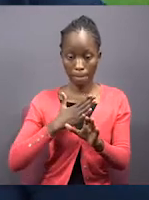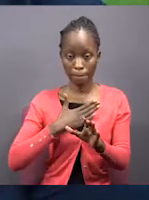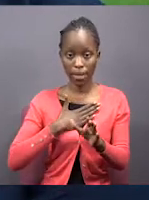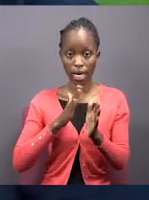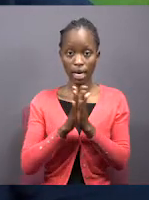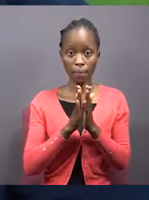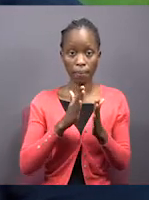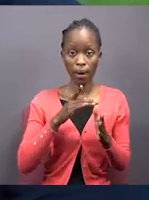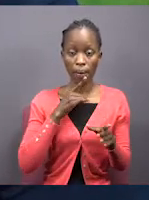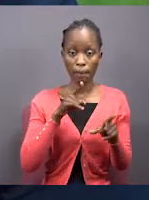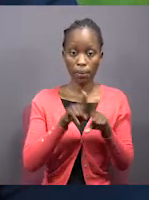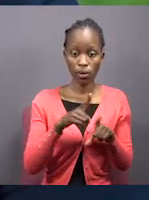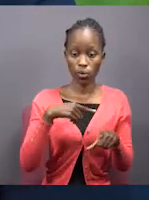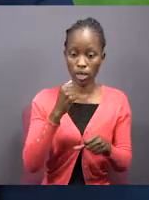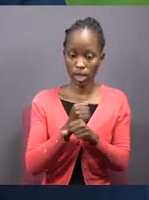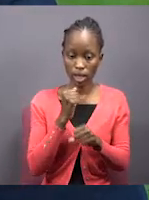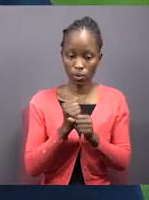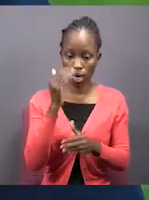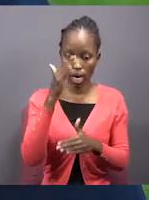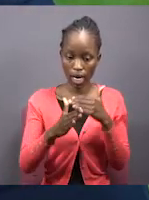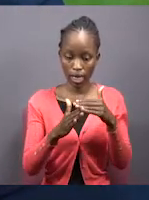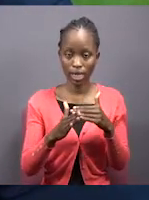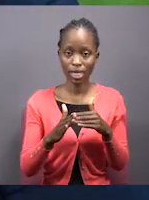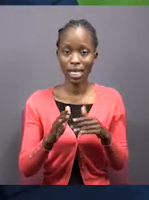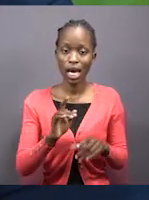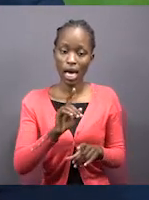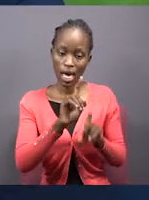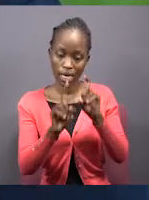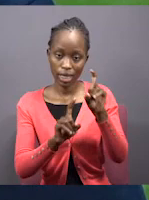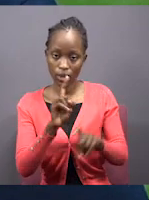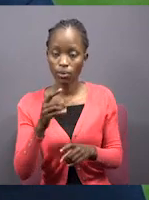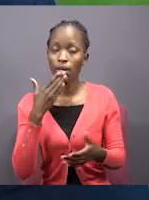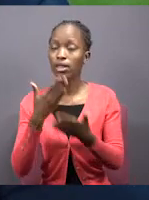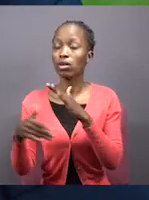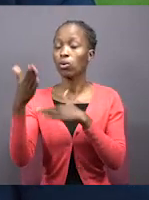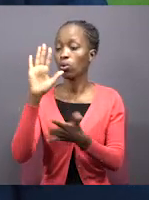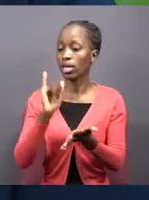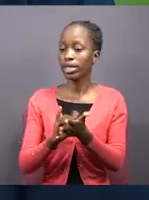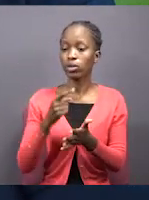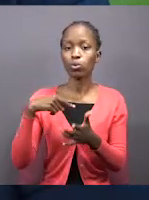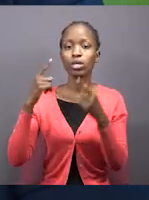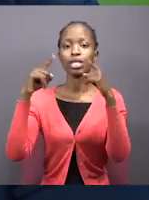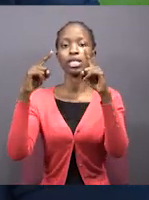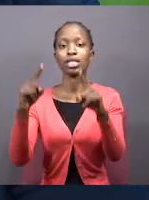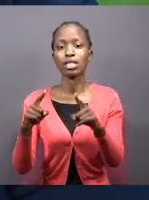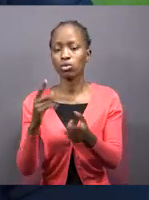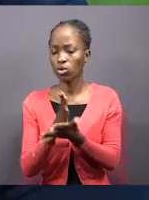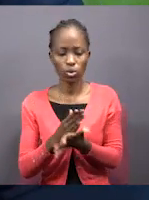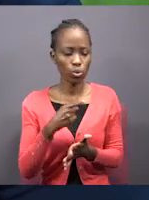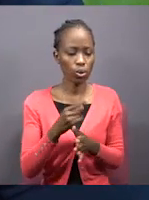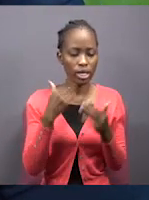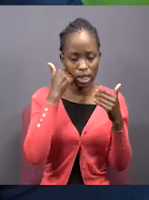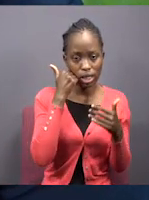thank God that we performed well. Even though we were sick, the Lord protected us, and I scored